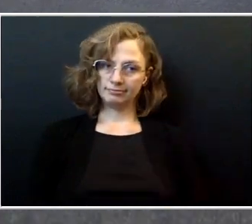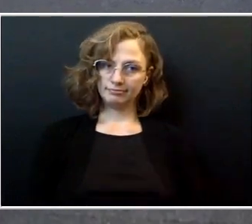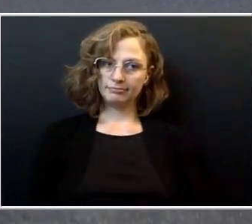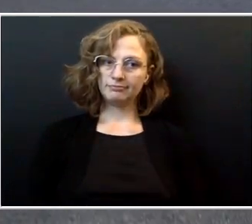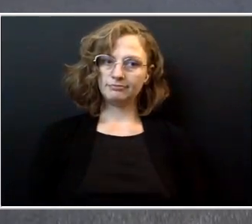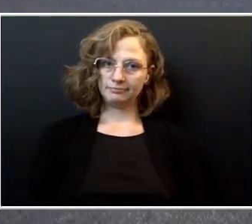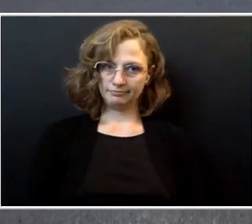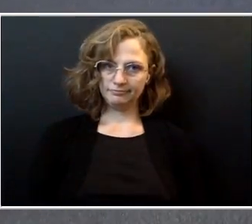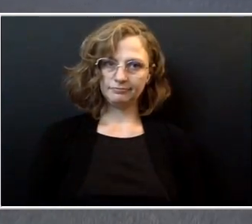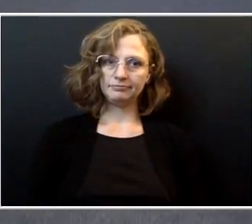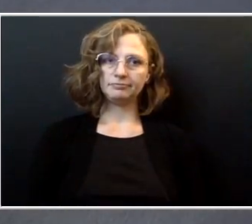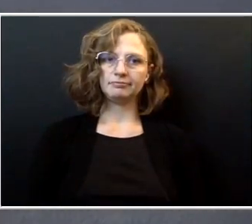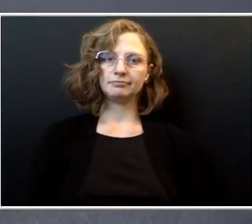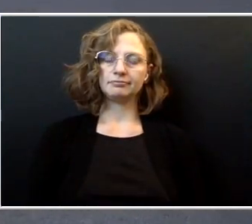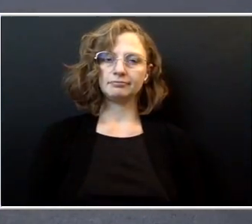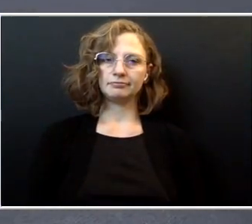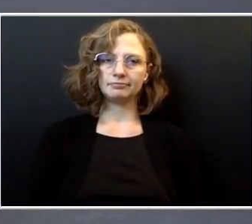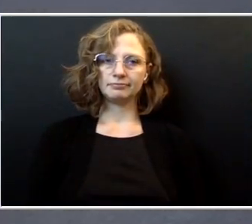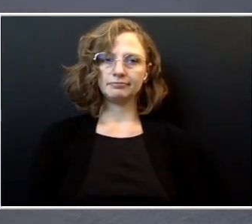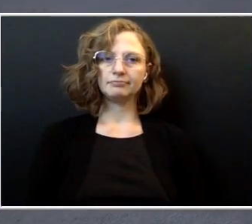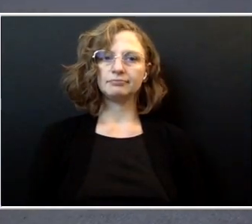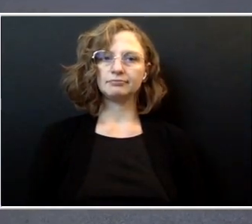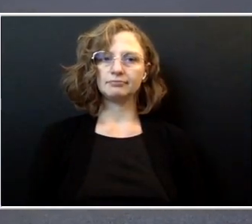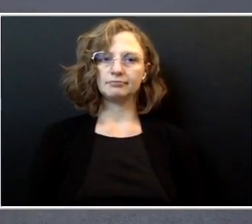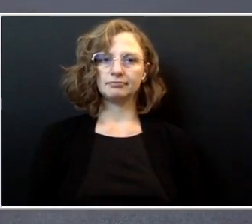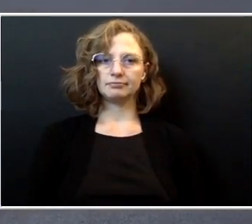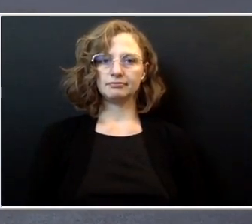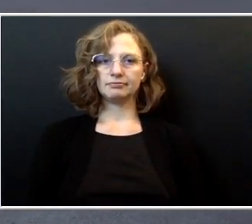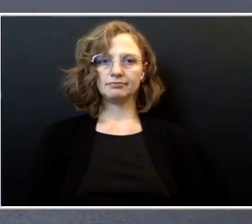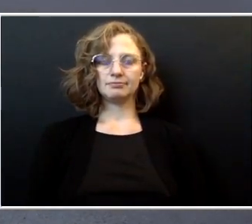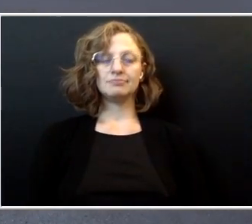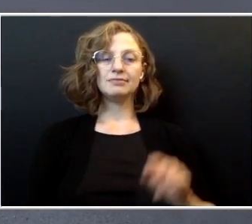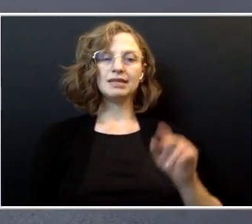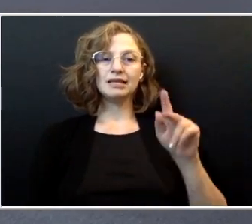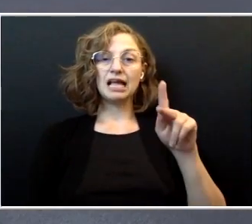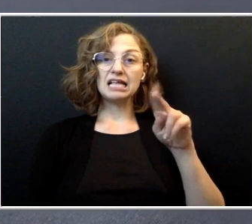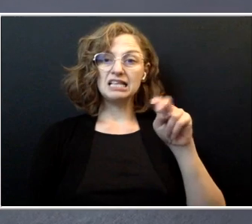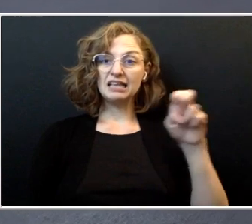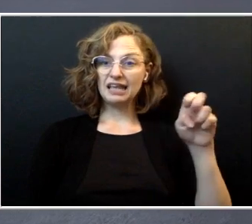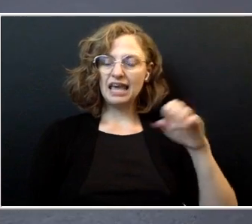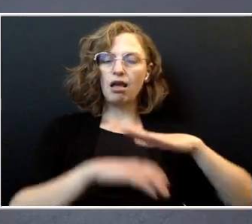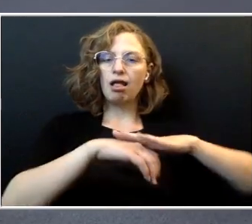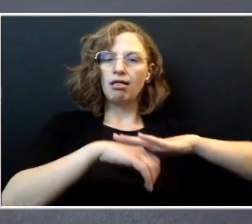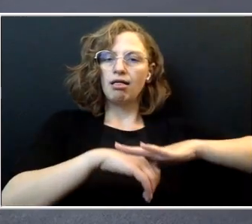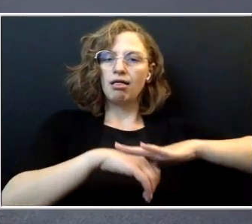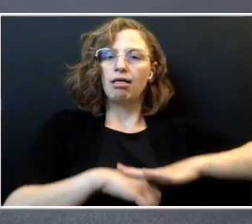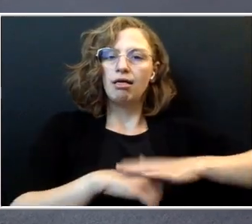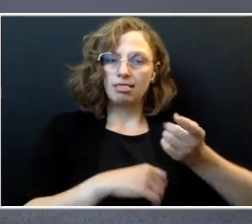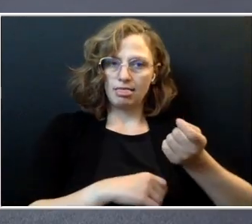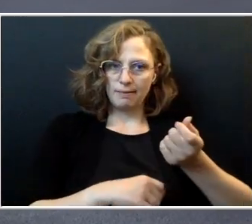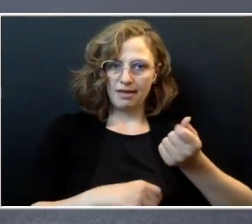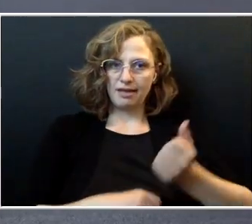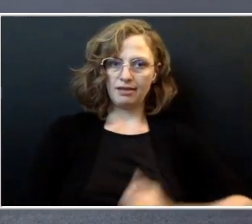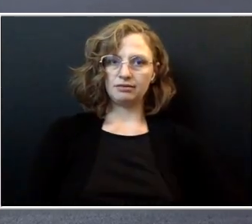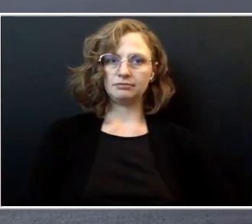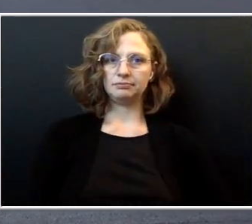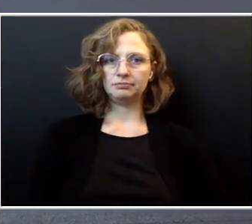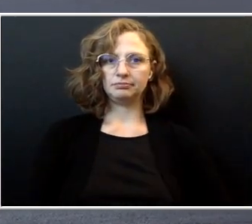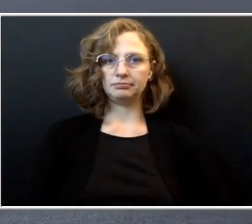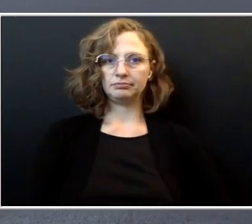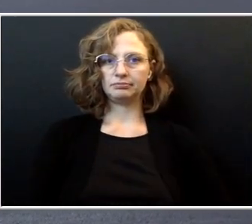way. So pressing down just lightly at your knee. If that doesn't give you enough of a stretch, you can lean forward into